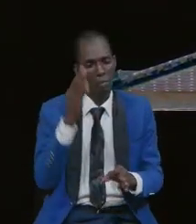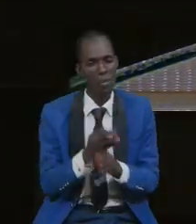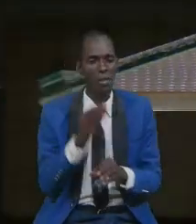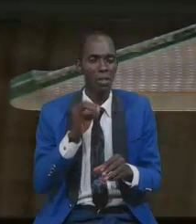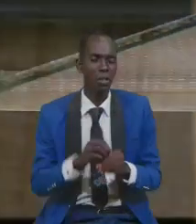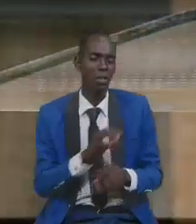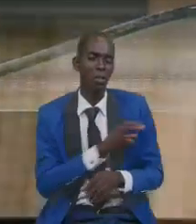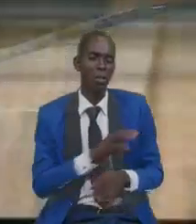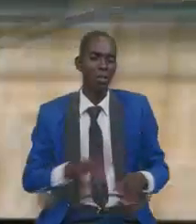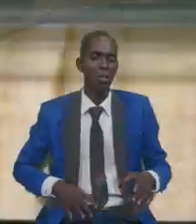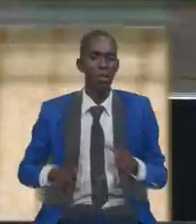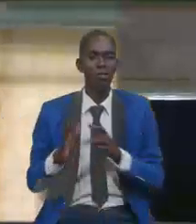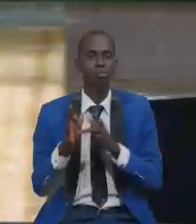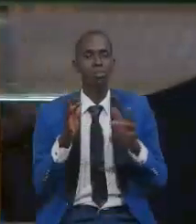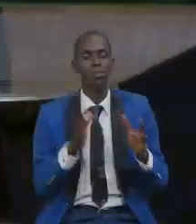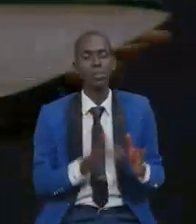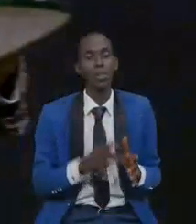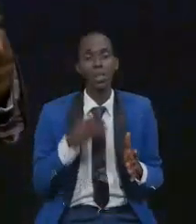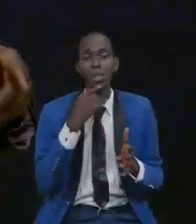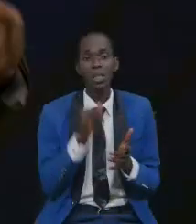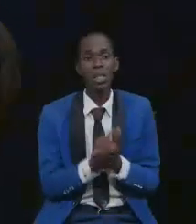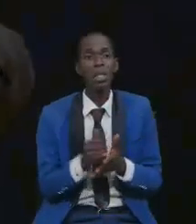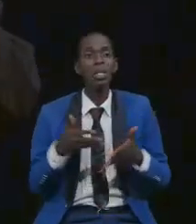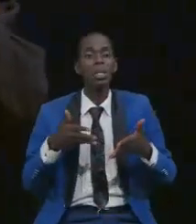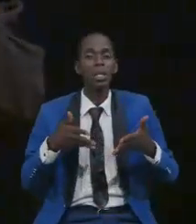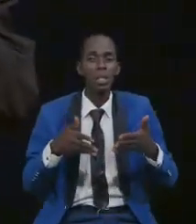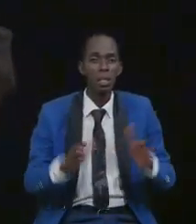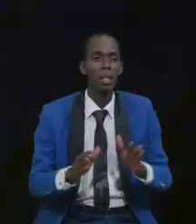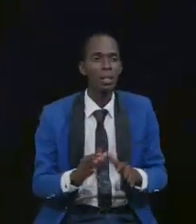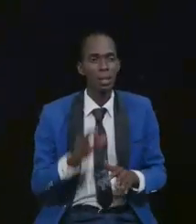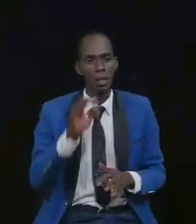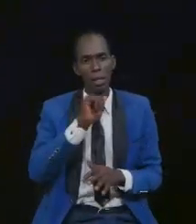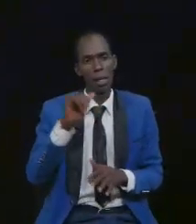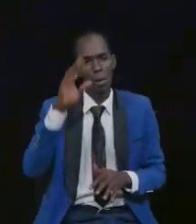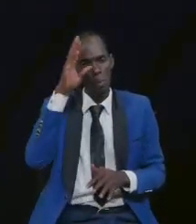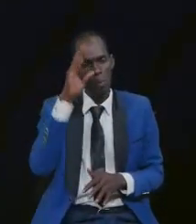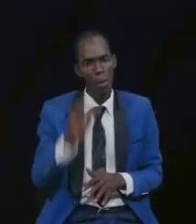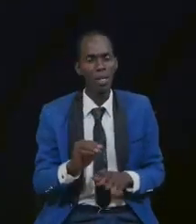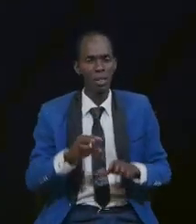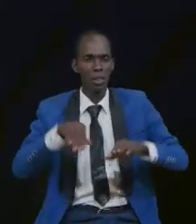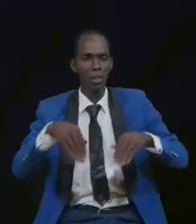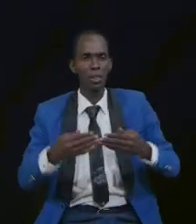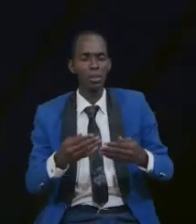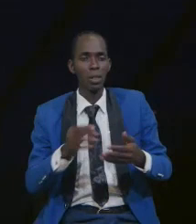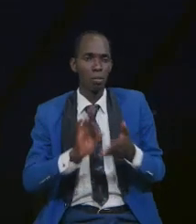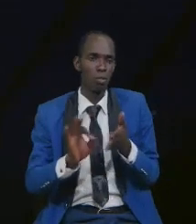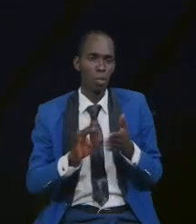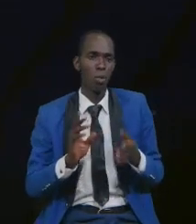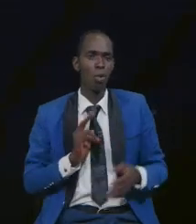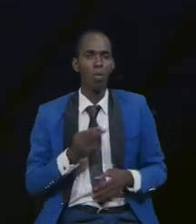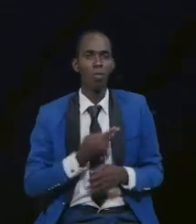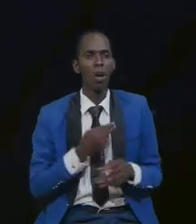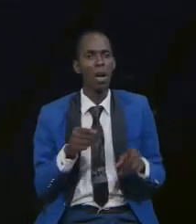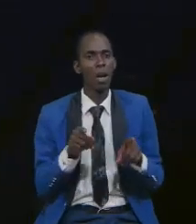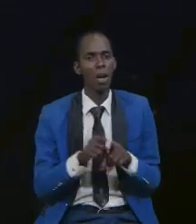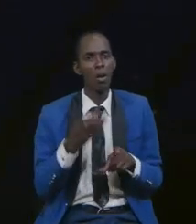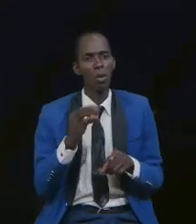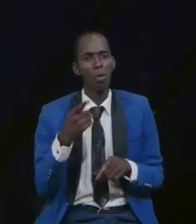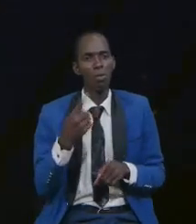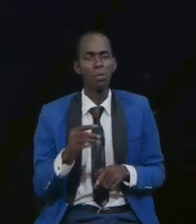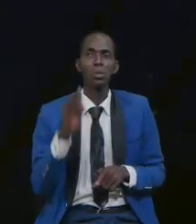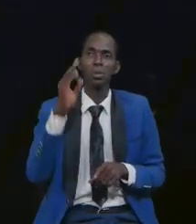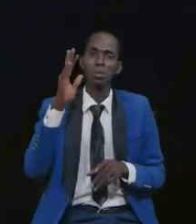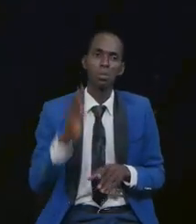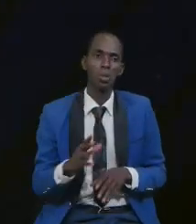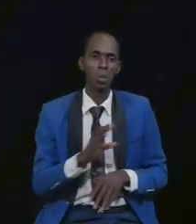Jesus Christ. It says, let him mount to account of us as a faithful ministers of Christ, stewards of